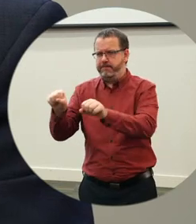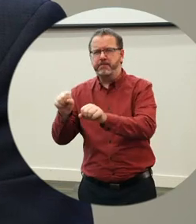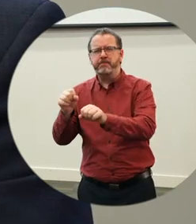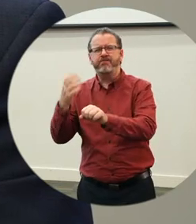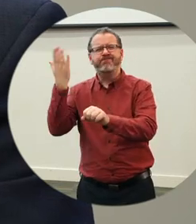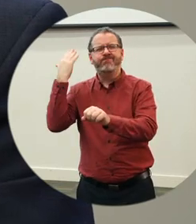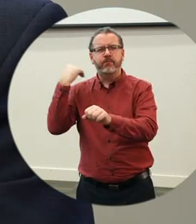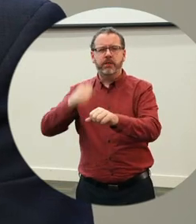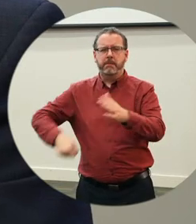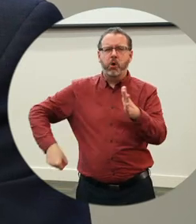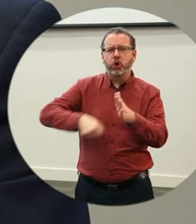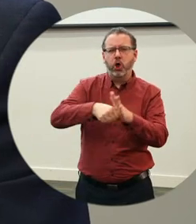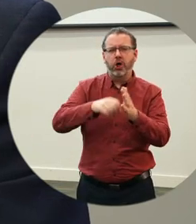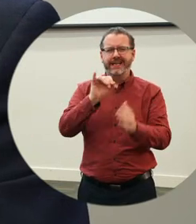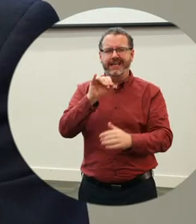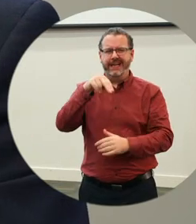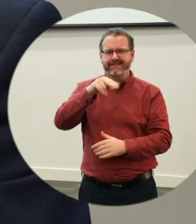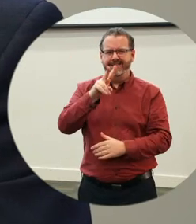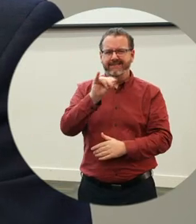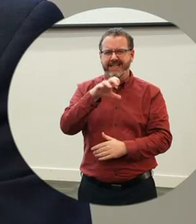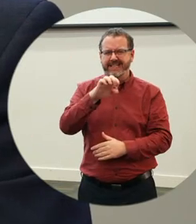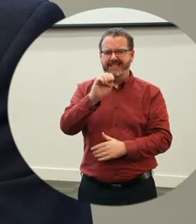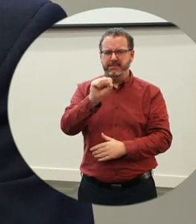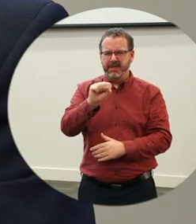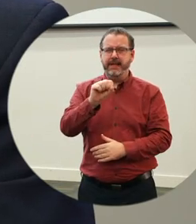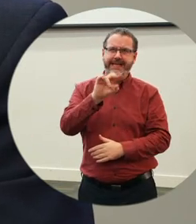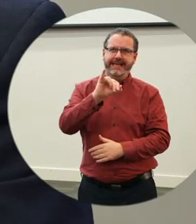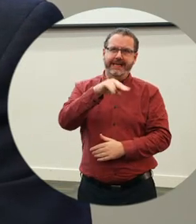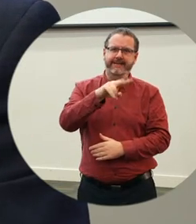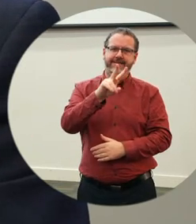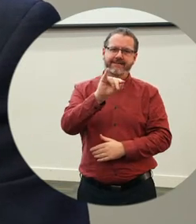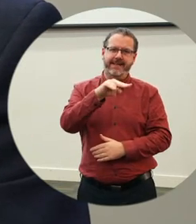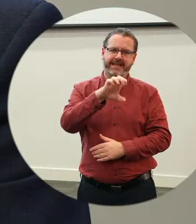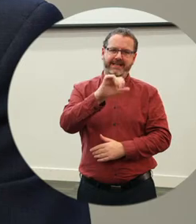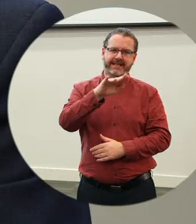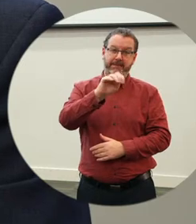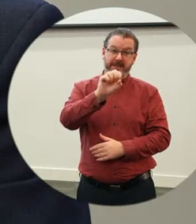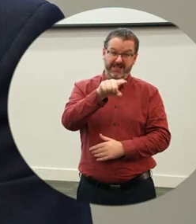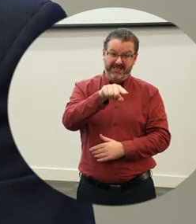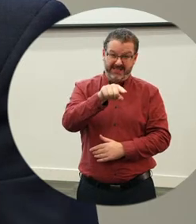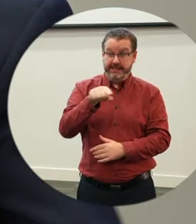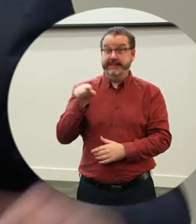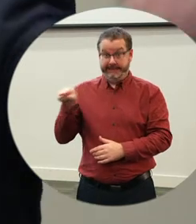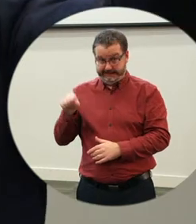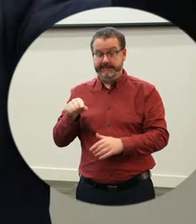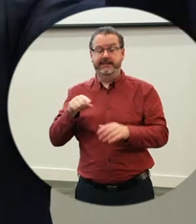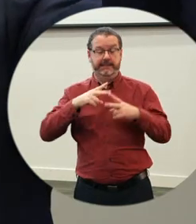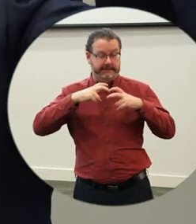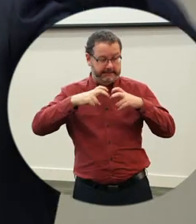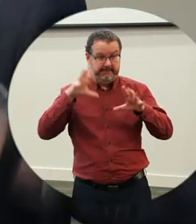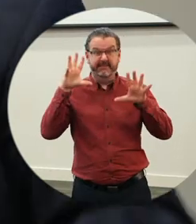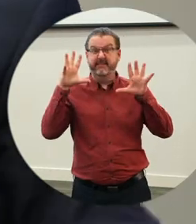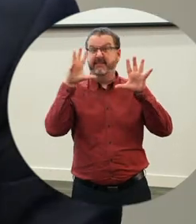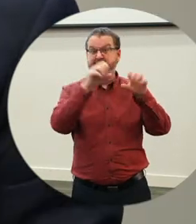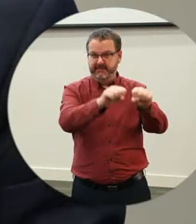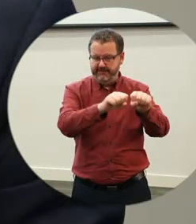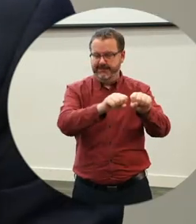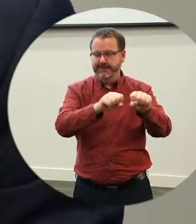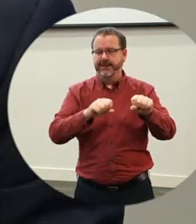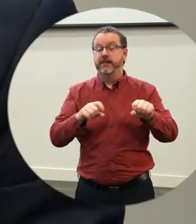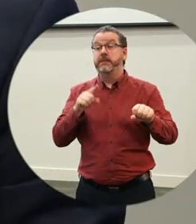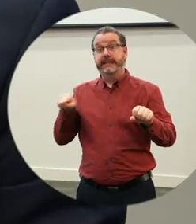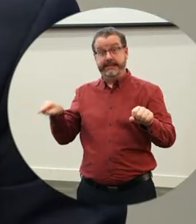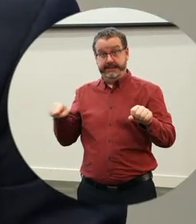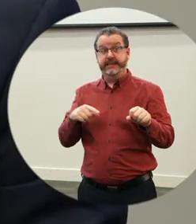murders. Mallon, who was the son of a Catholic small farmer from County Armagh, rose to the exalted rank of assistant